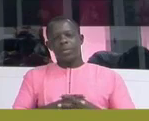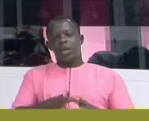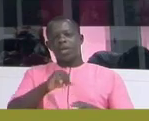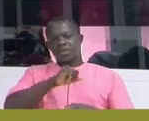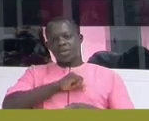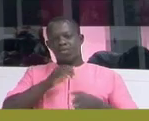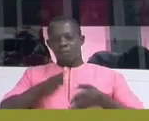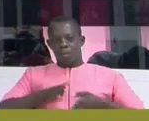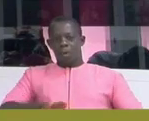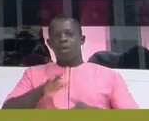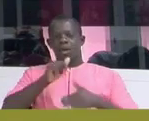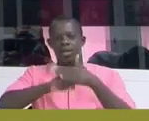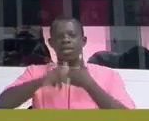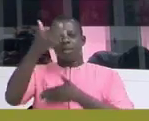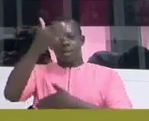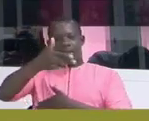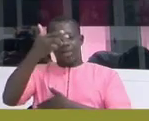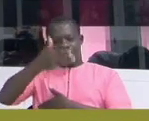1964.